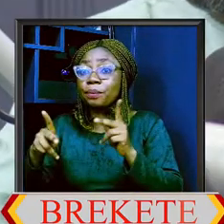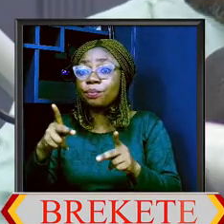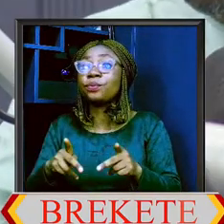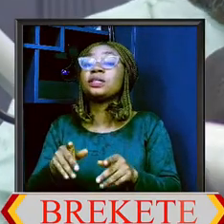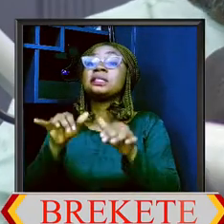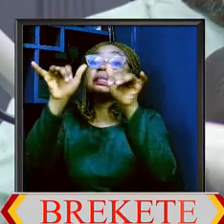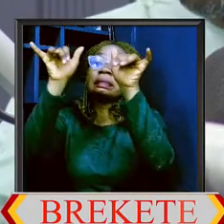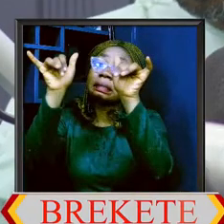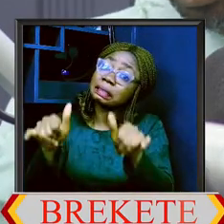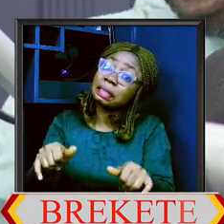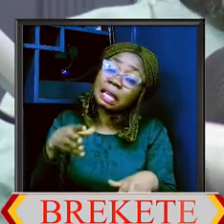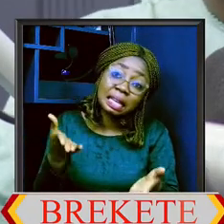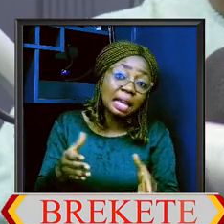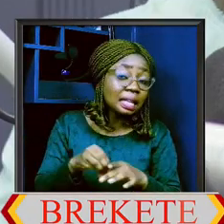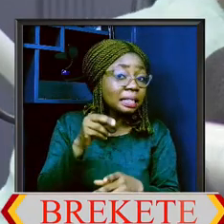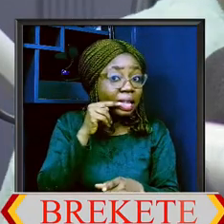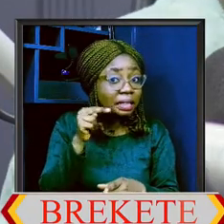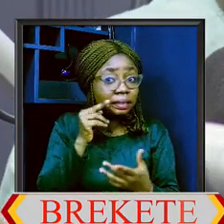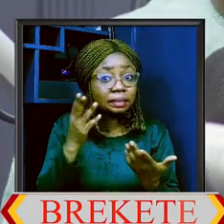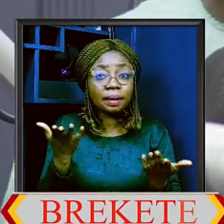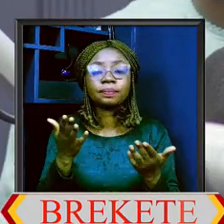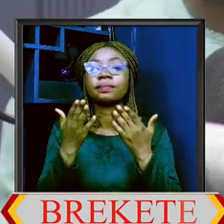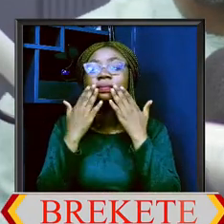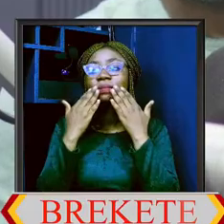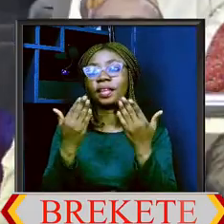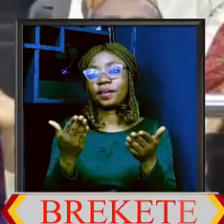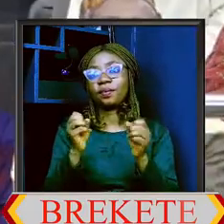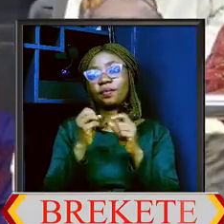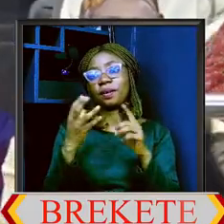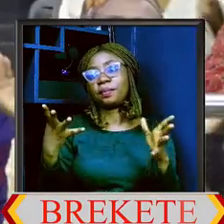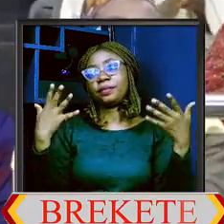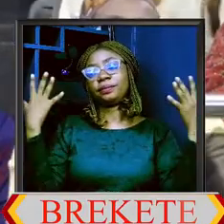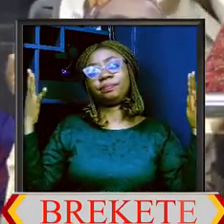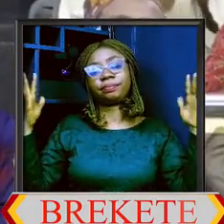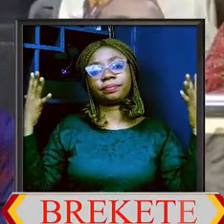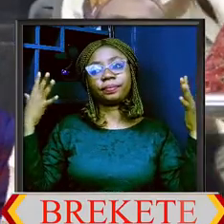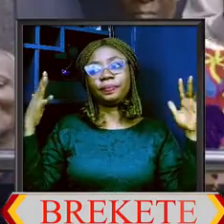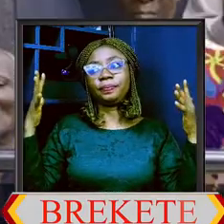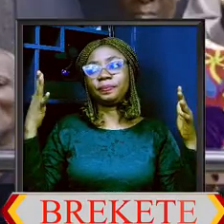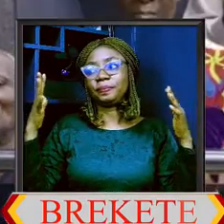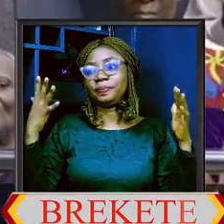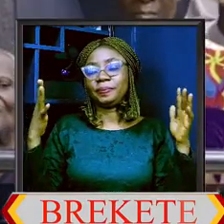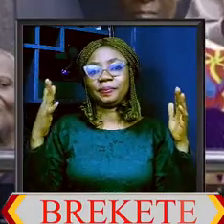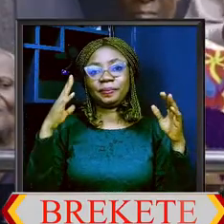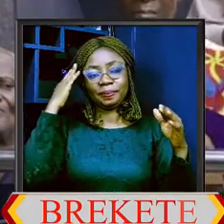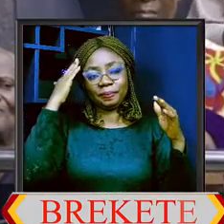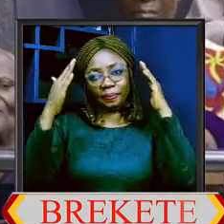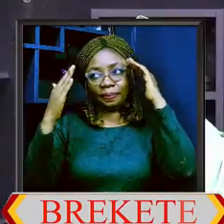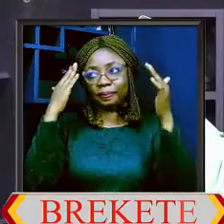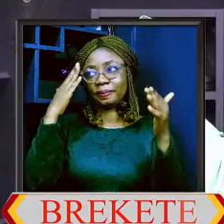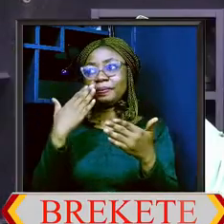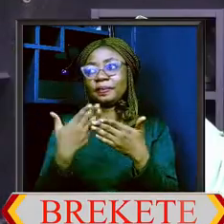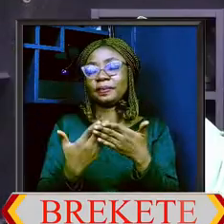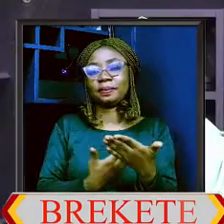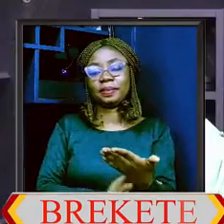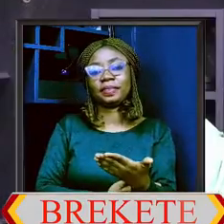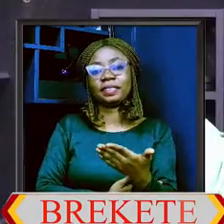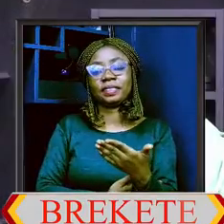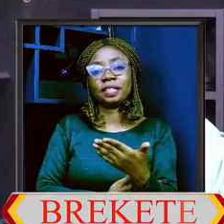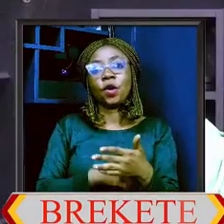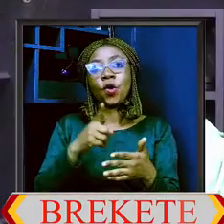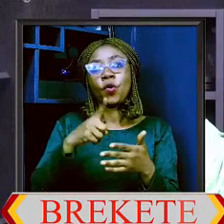people thank you very much thank you thank you we appreciate hello good morning hello good